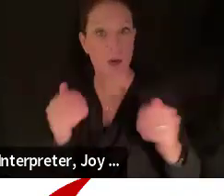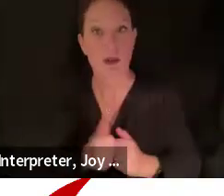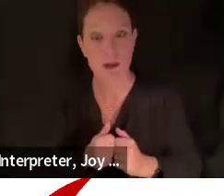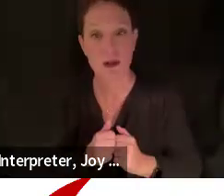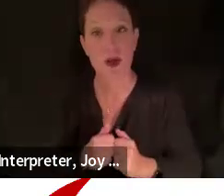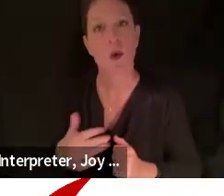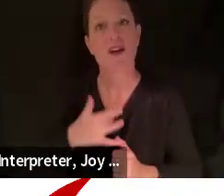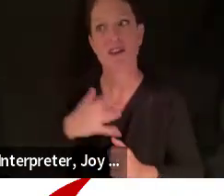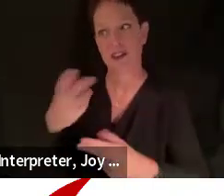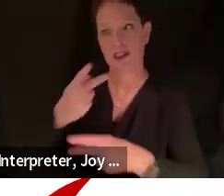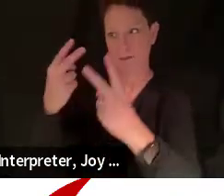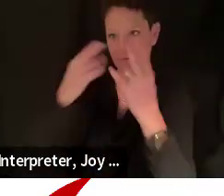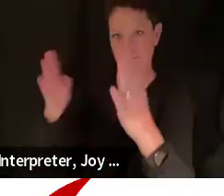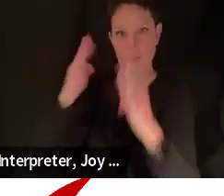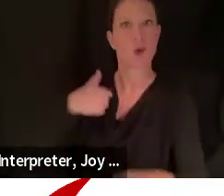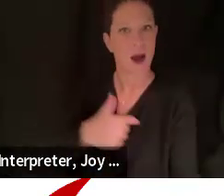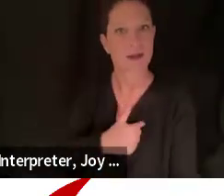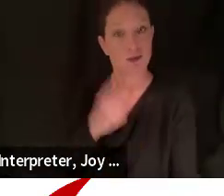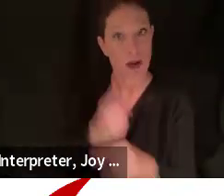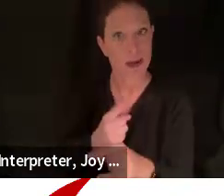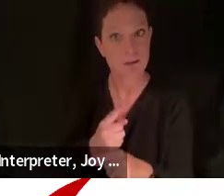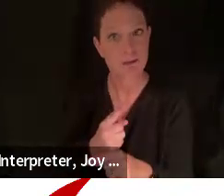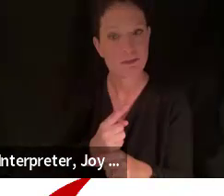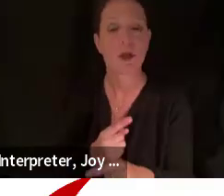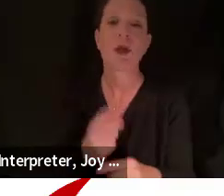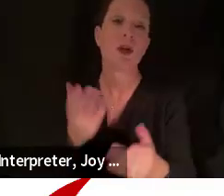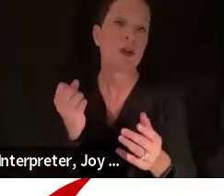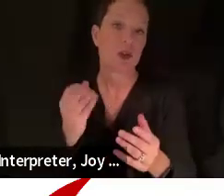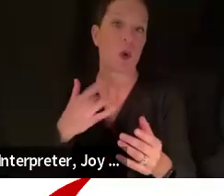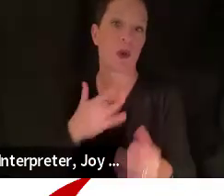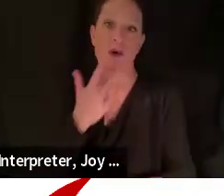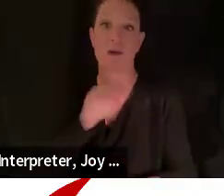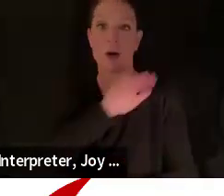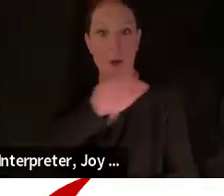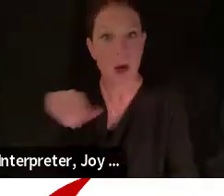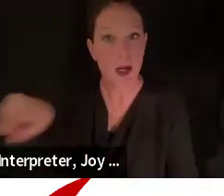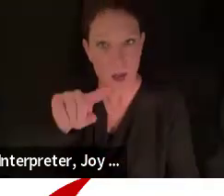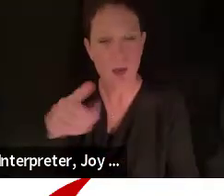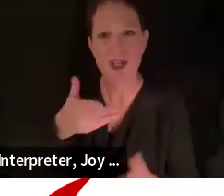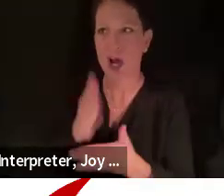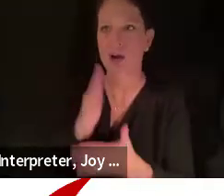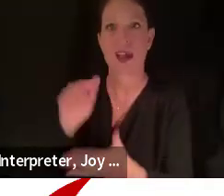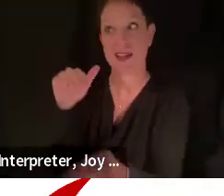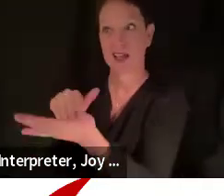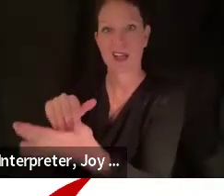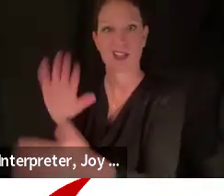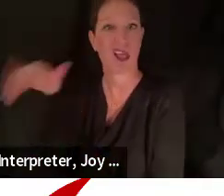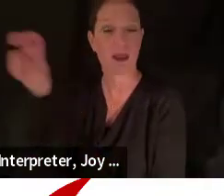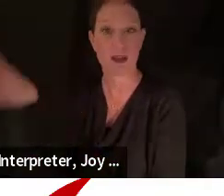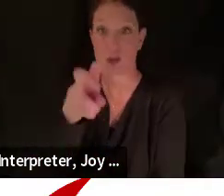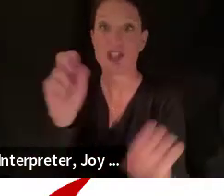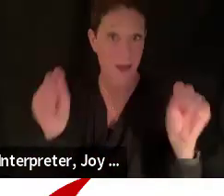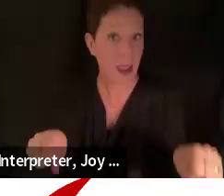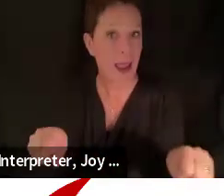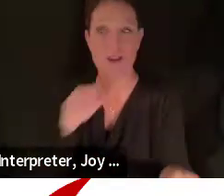like we're being cared about when we go see our primary doctors, right? So we like to remind everyone that it is okay to switch primary care